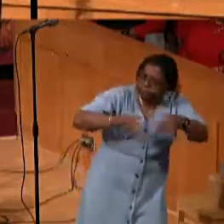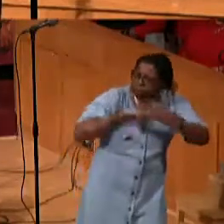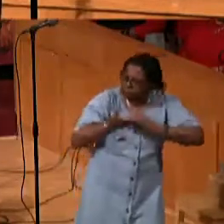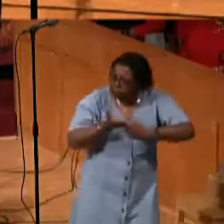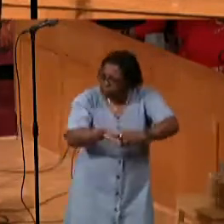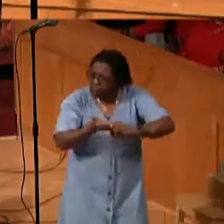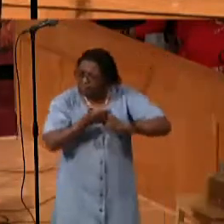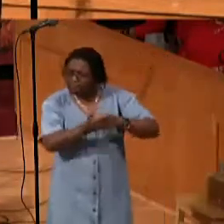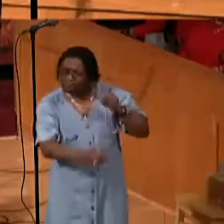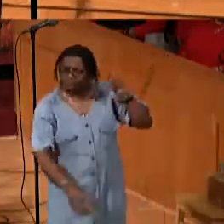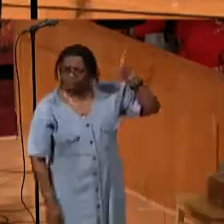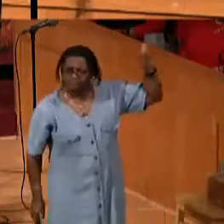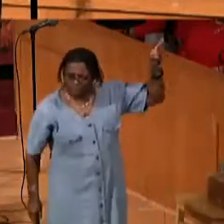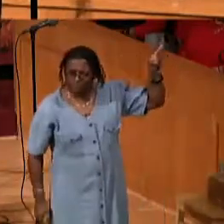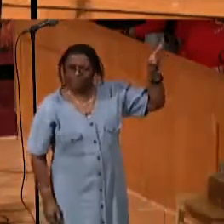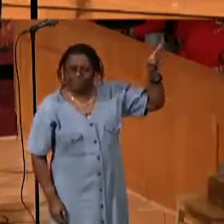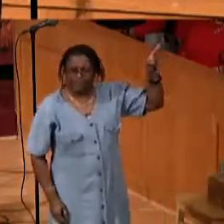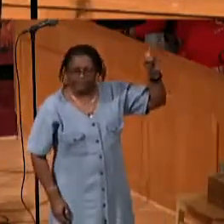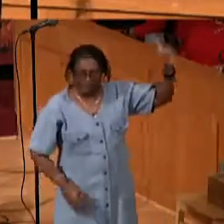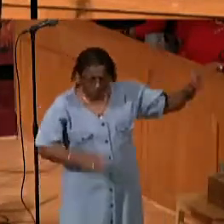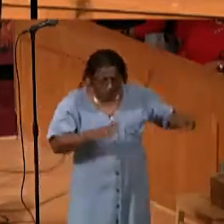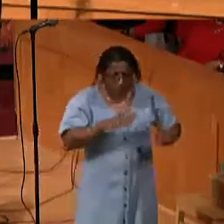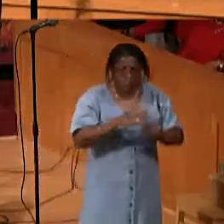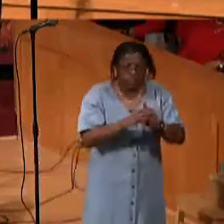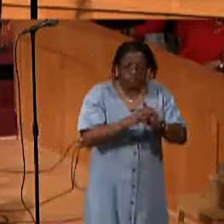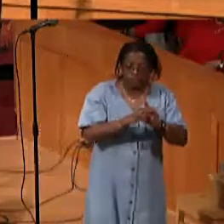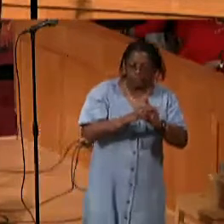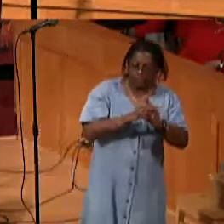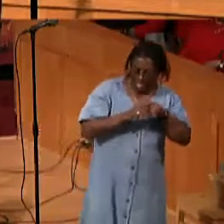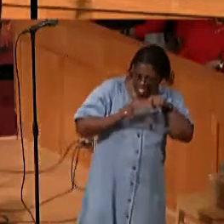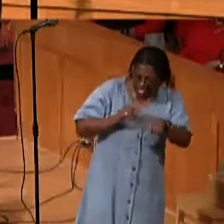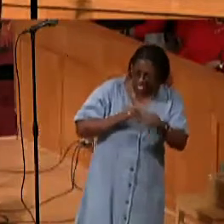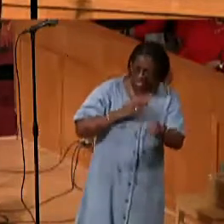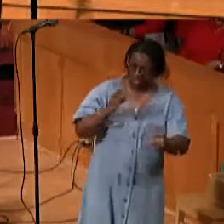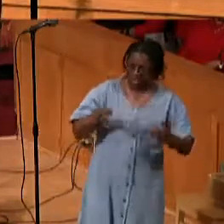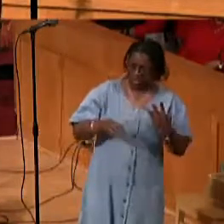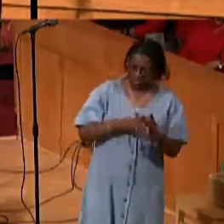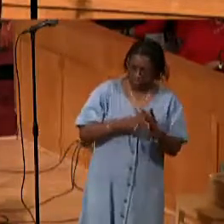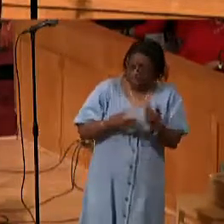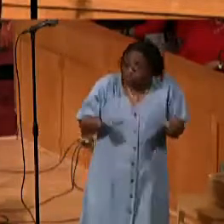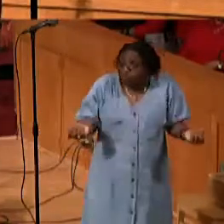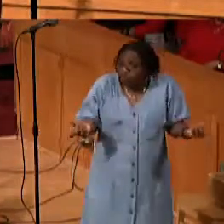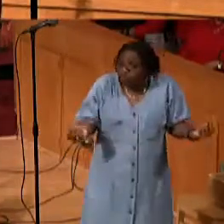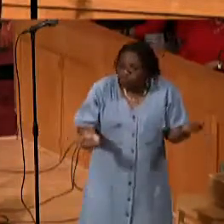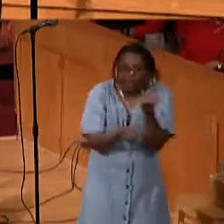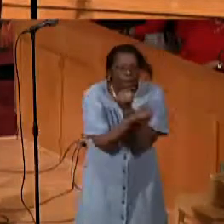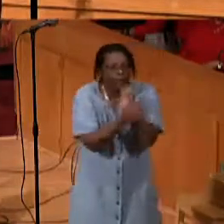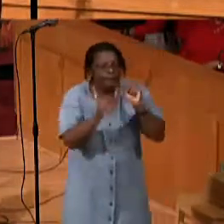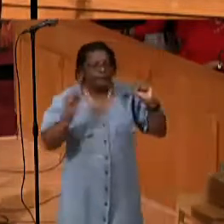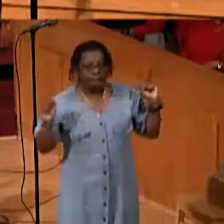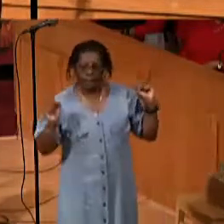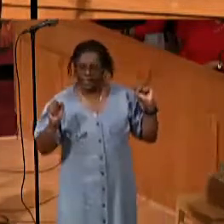came into the world to save, amen, people like you and me. We've got to enlarge him.